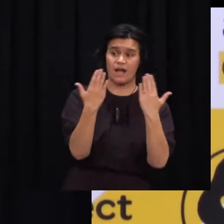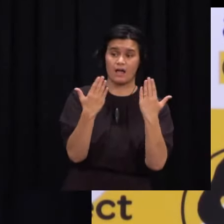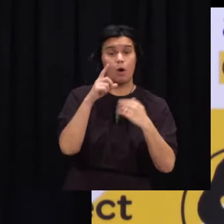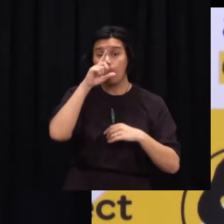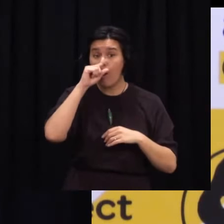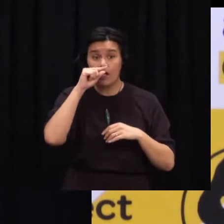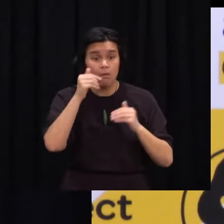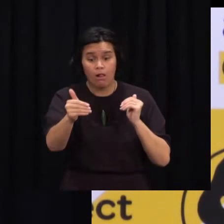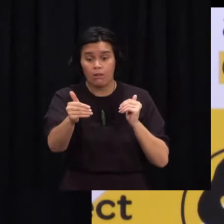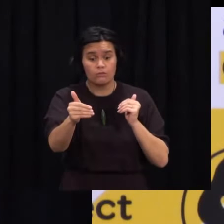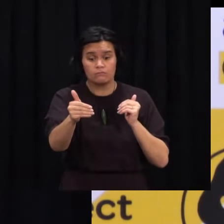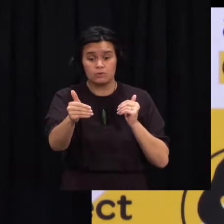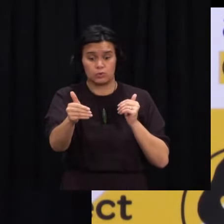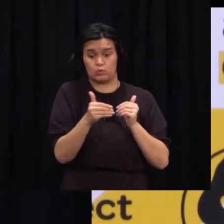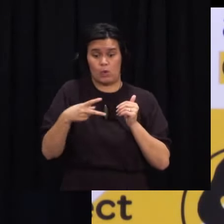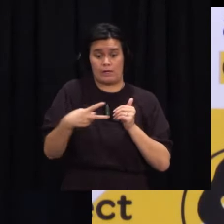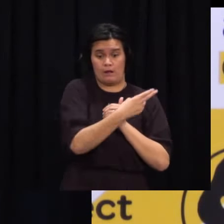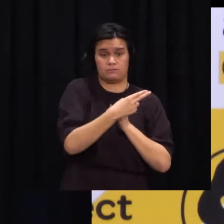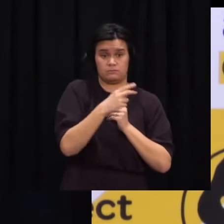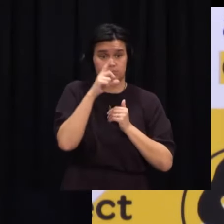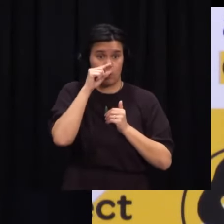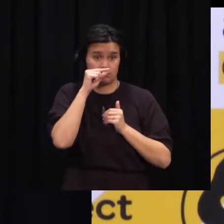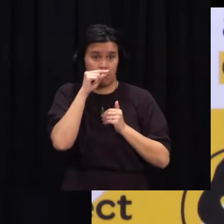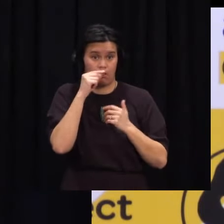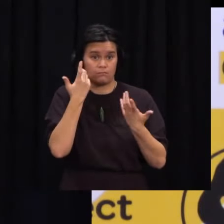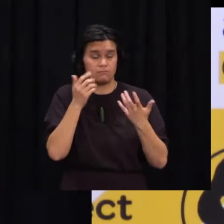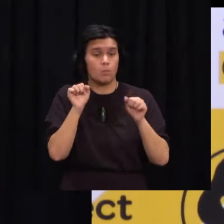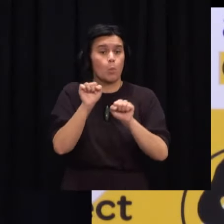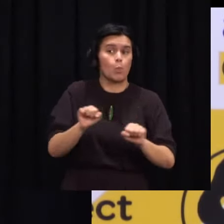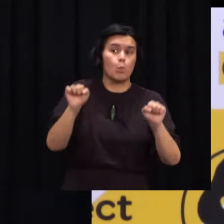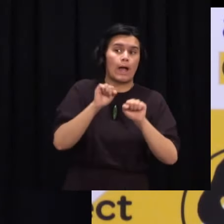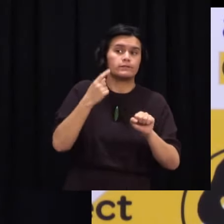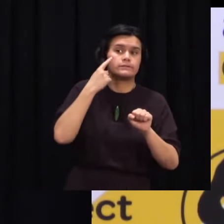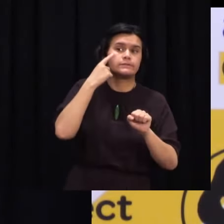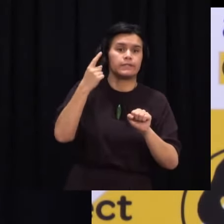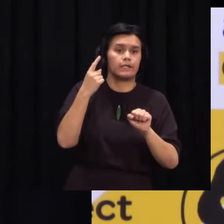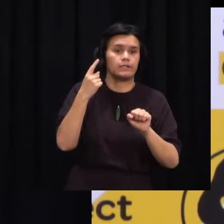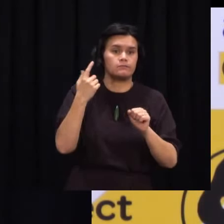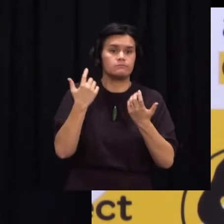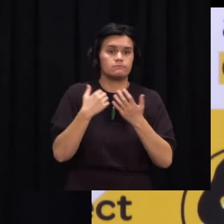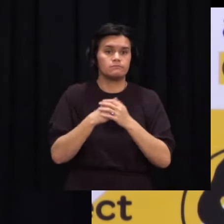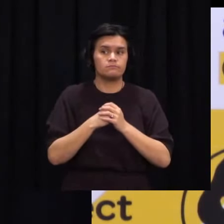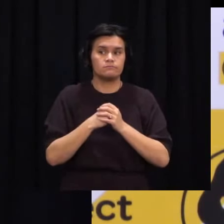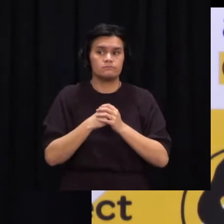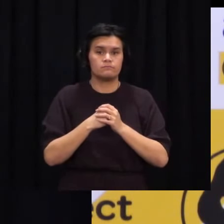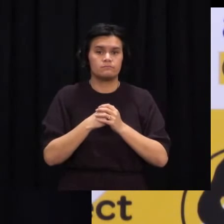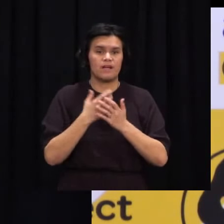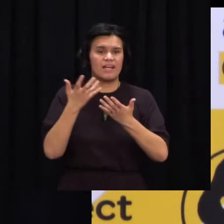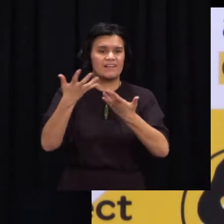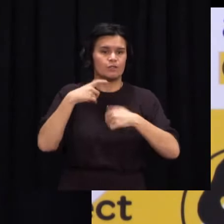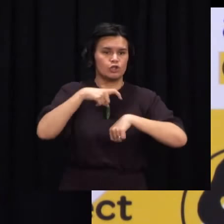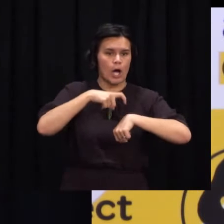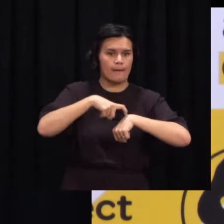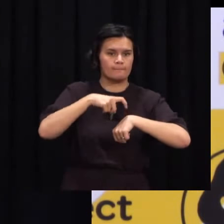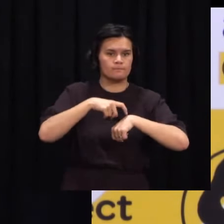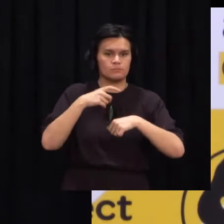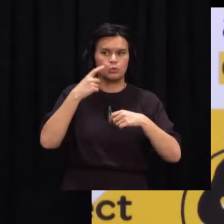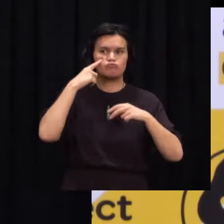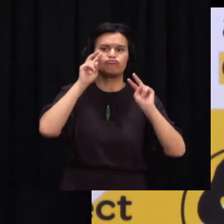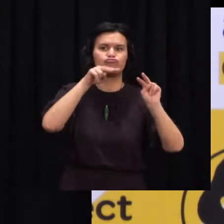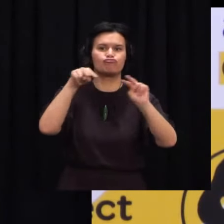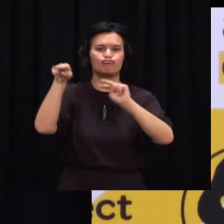it's 5 days or until a medical officer of health says that people can be released. That we think will give us a good amount of time, and